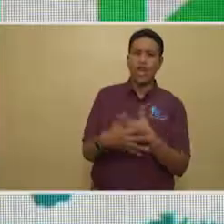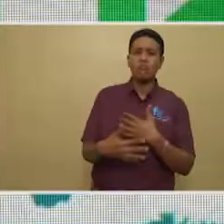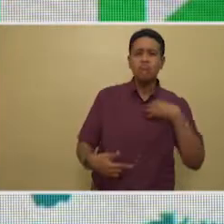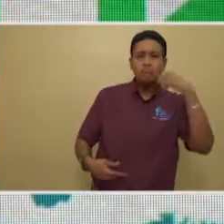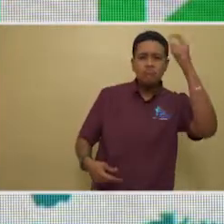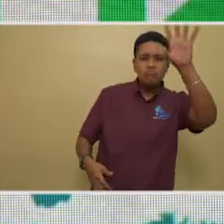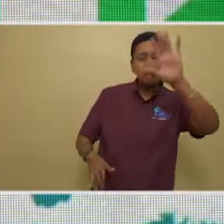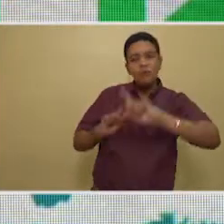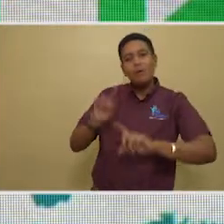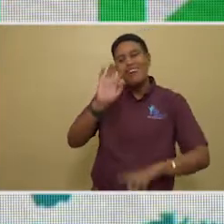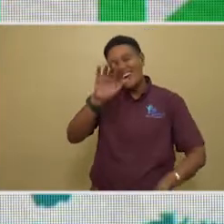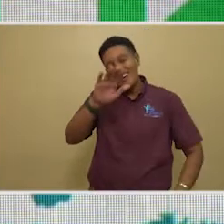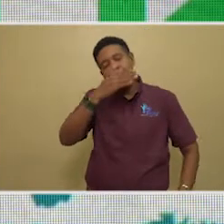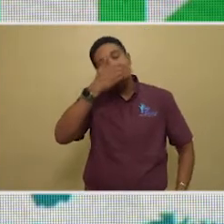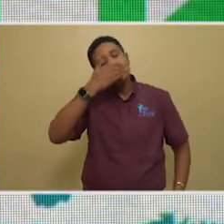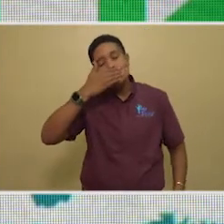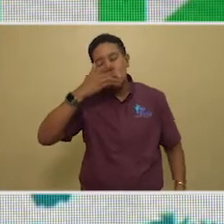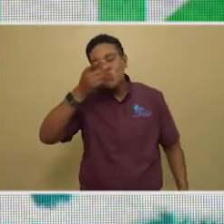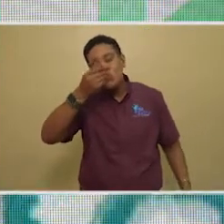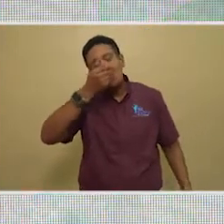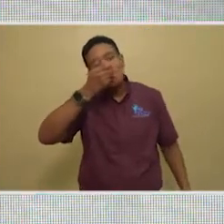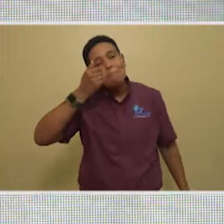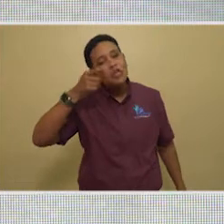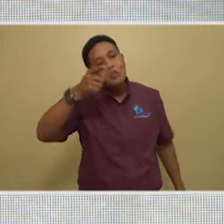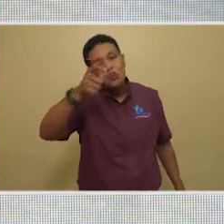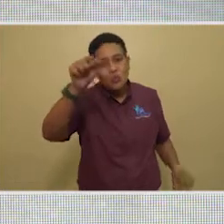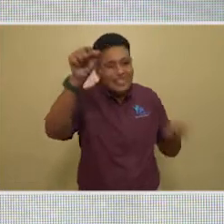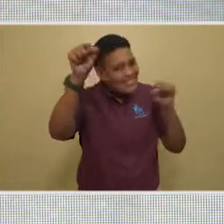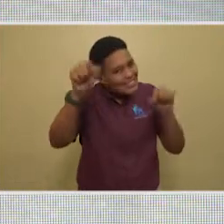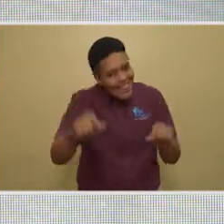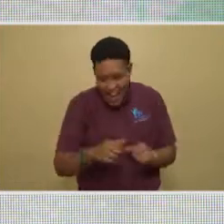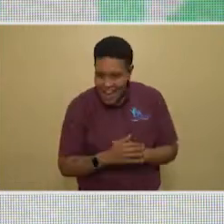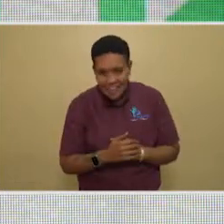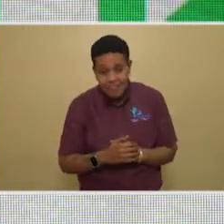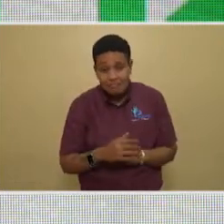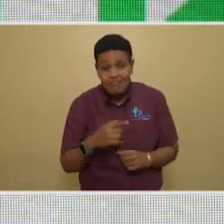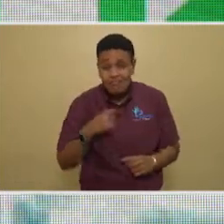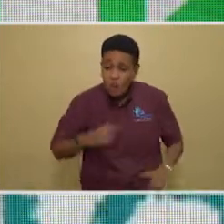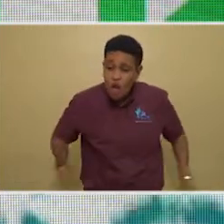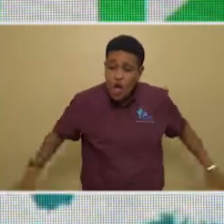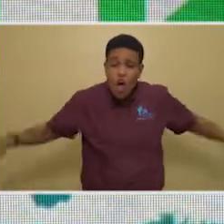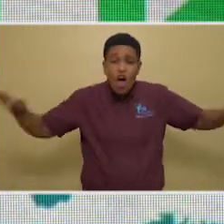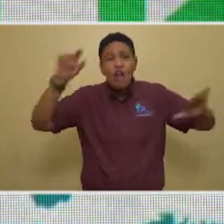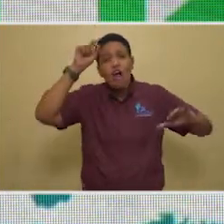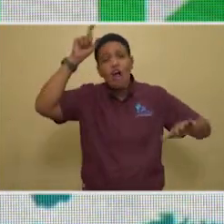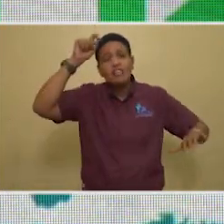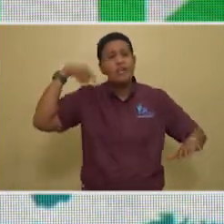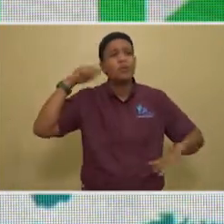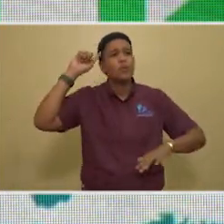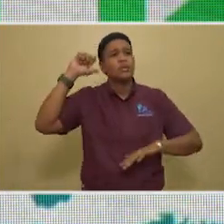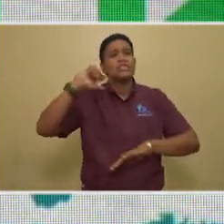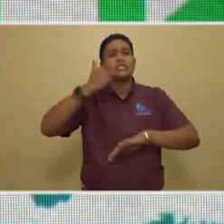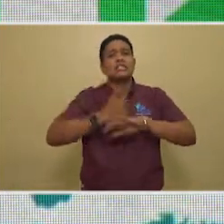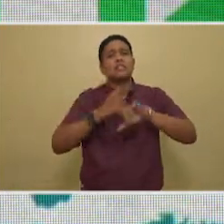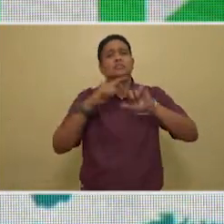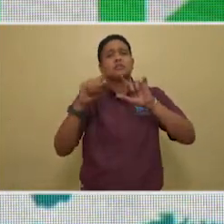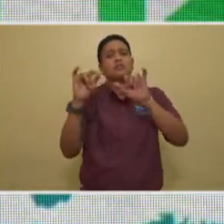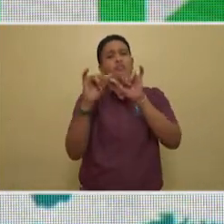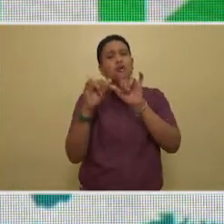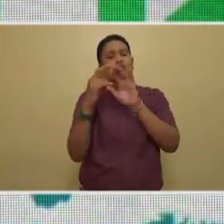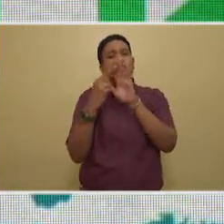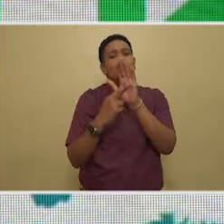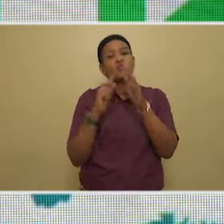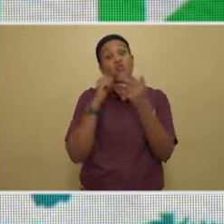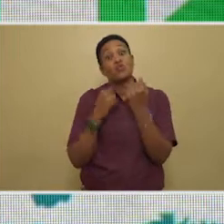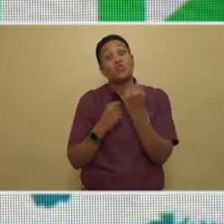fair. Do the best you can. We understand, and we're going to put in place the measures to